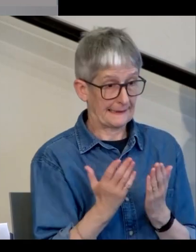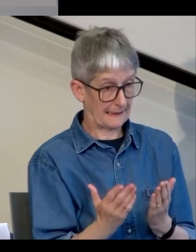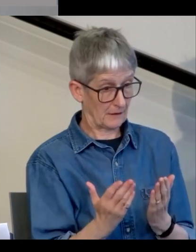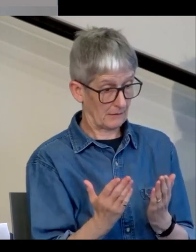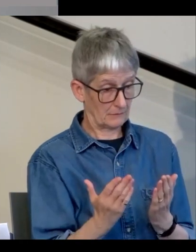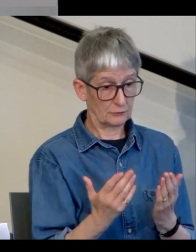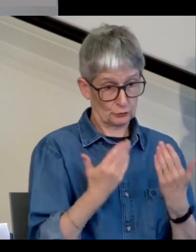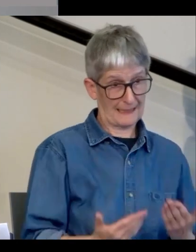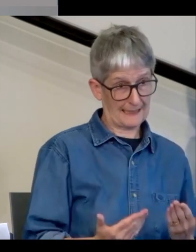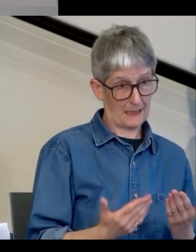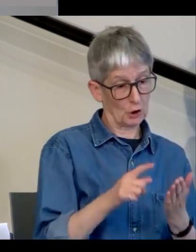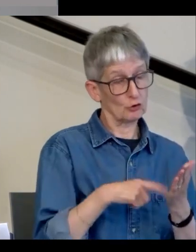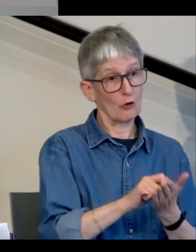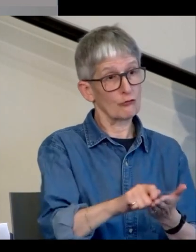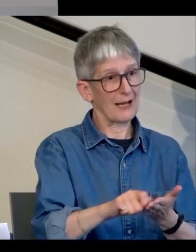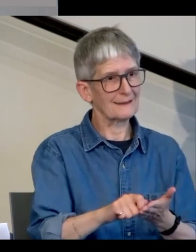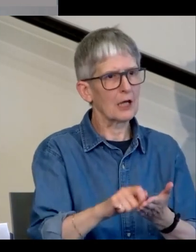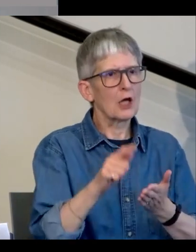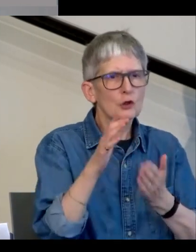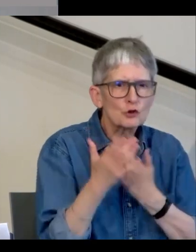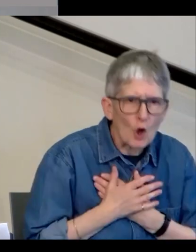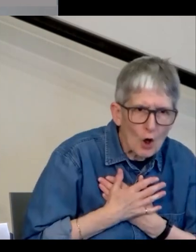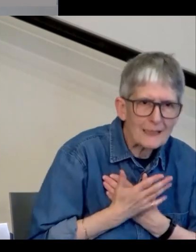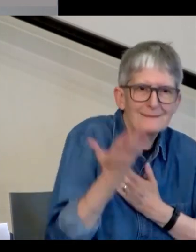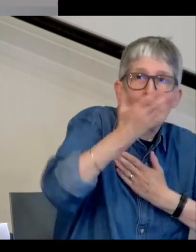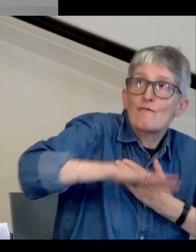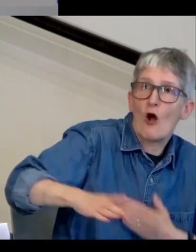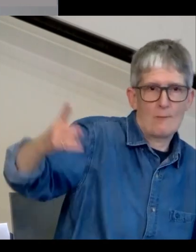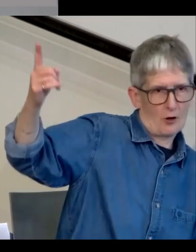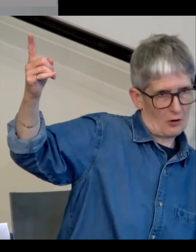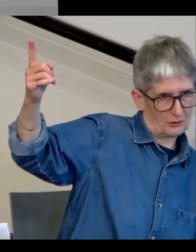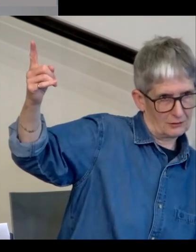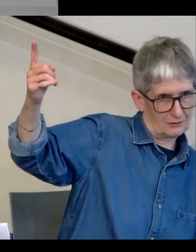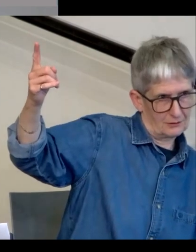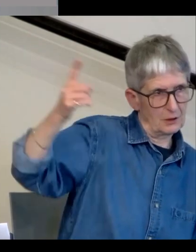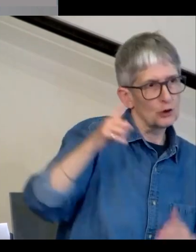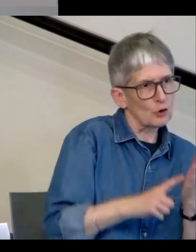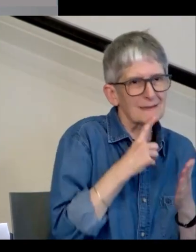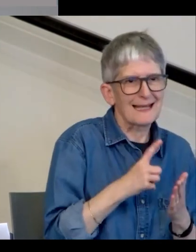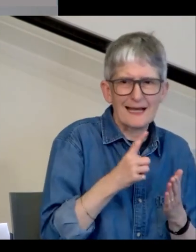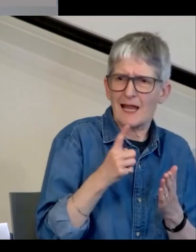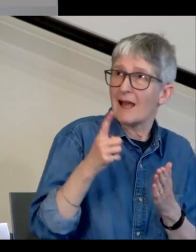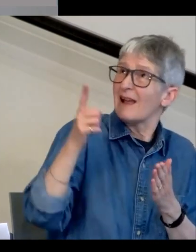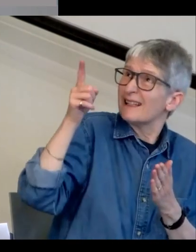this passage, John writes, love comes from God. So John is saying God